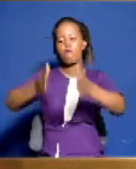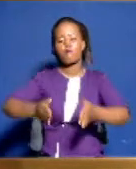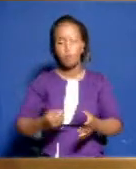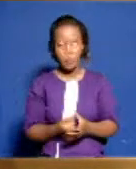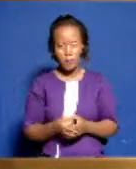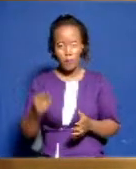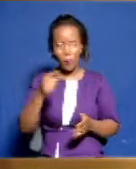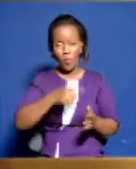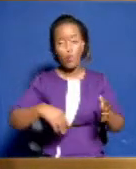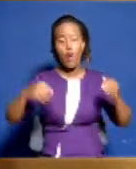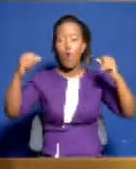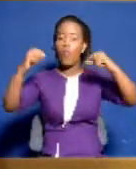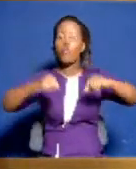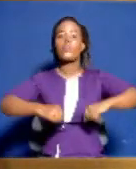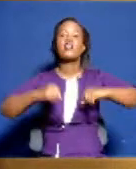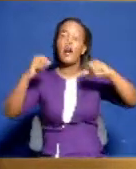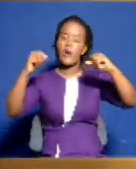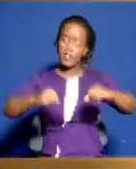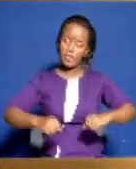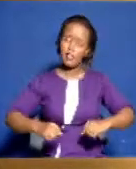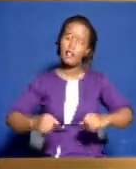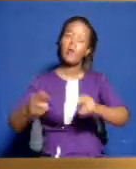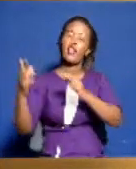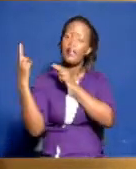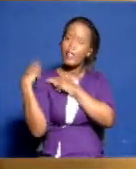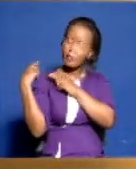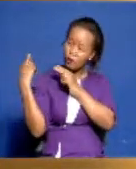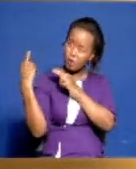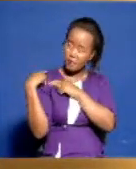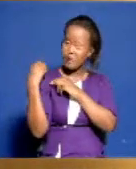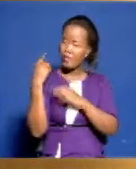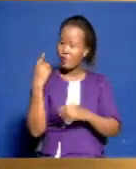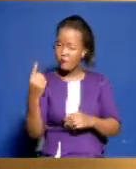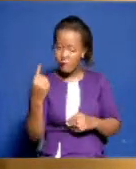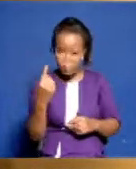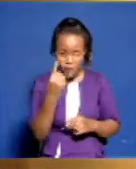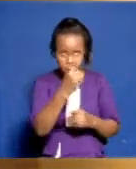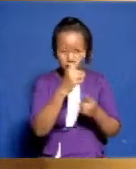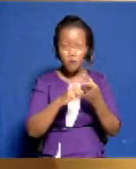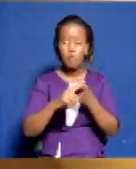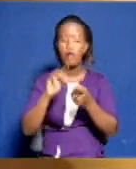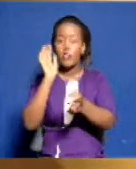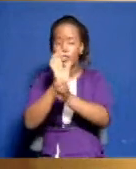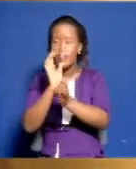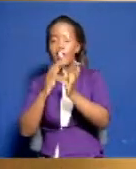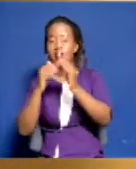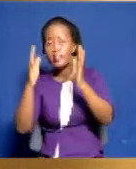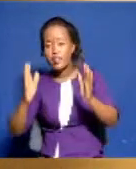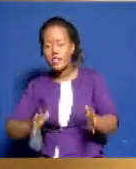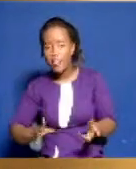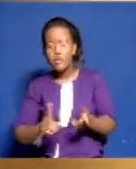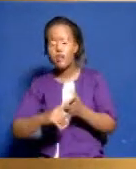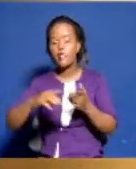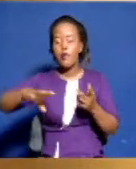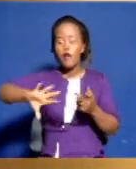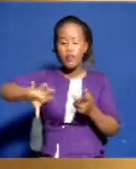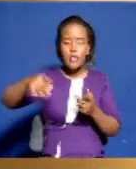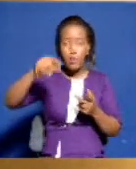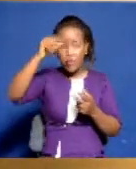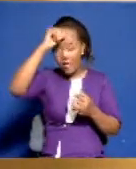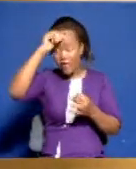ni jukumu la kila mshikadau, viongozi wa dini, CSOs na serikali ya county na Ministry of